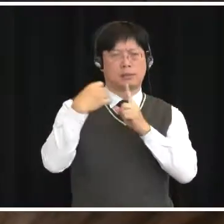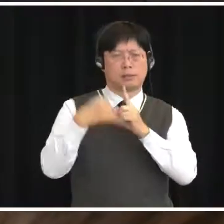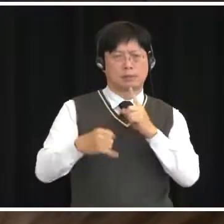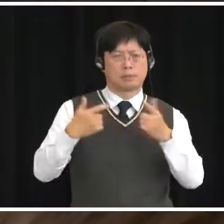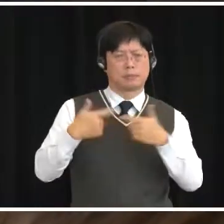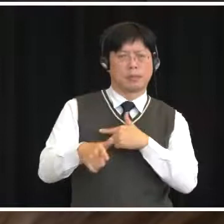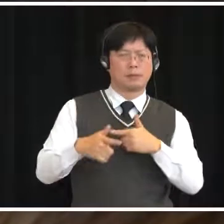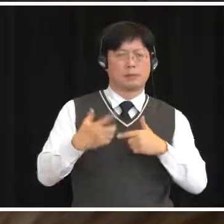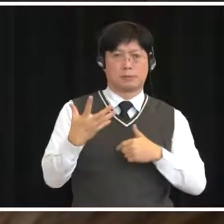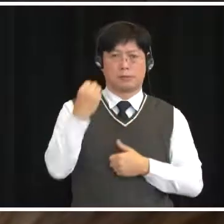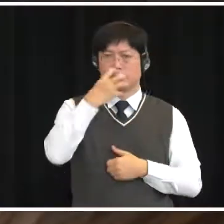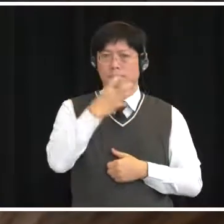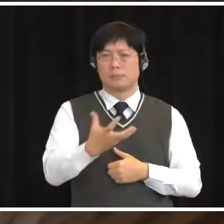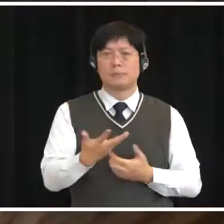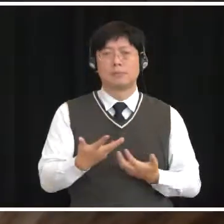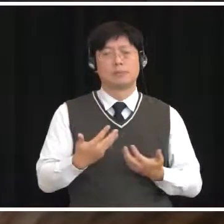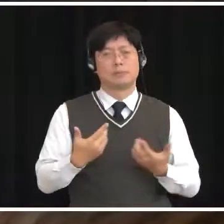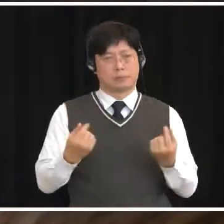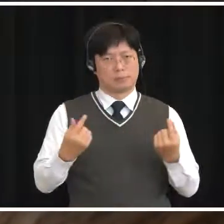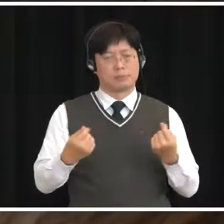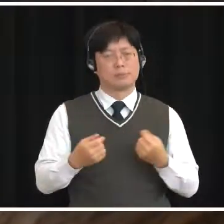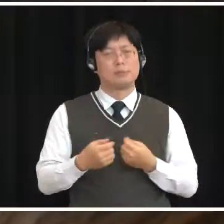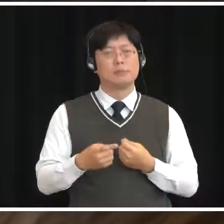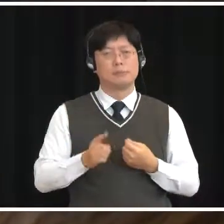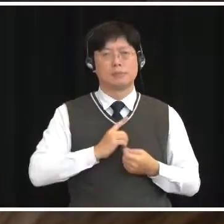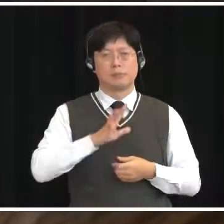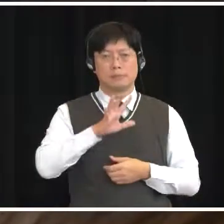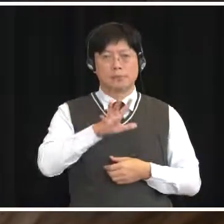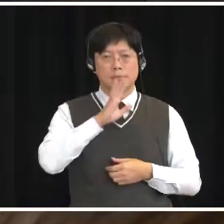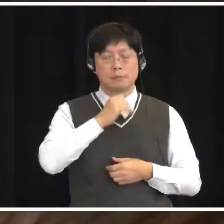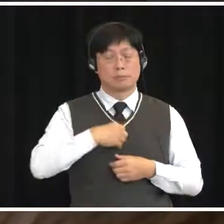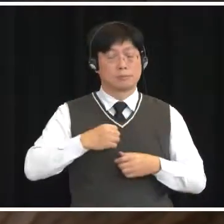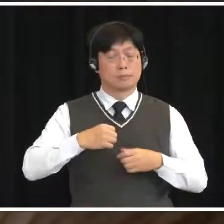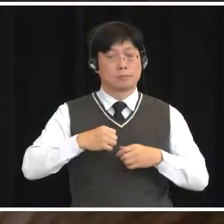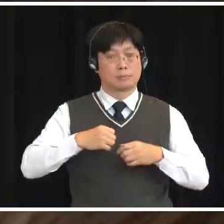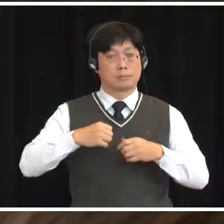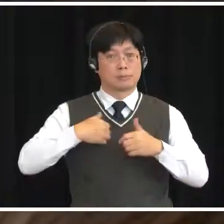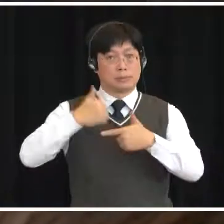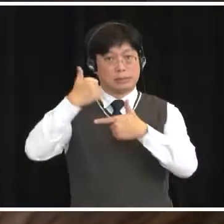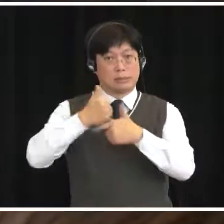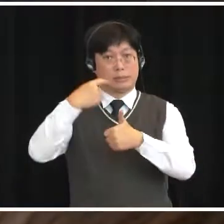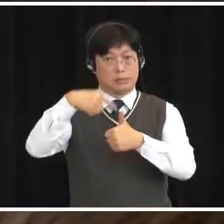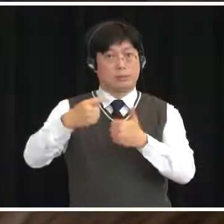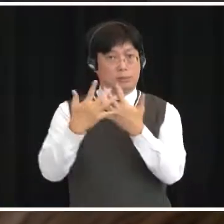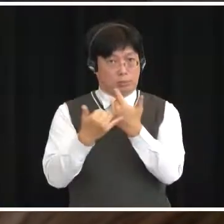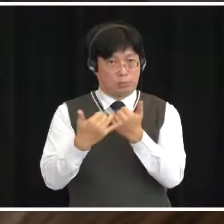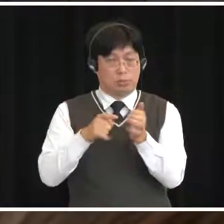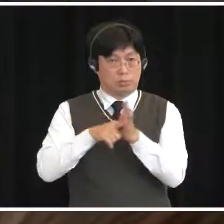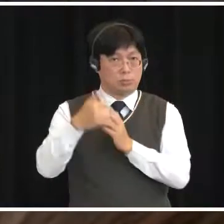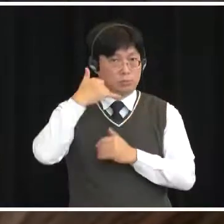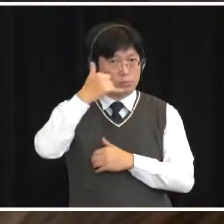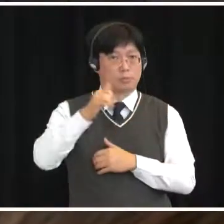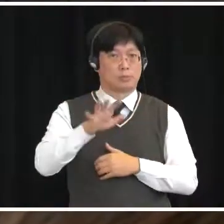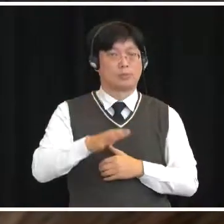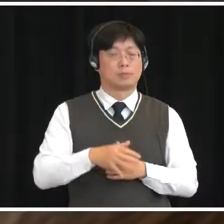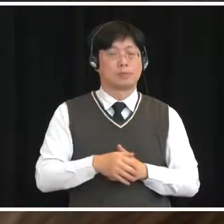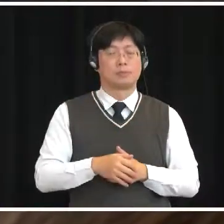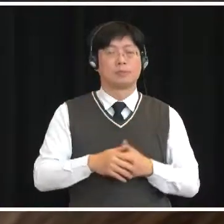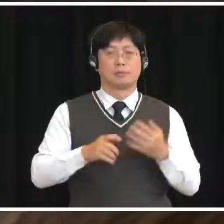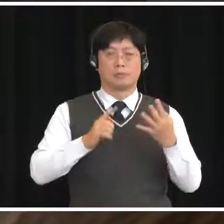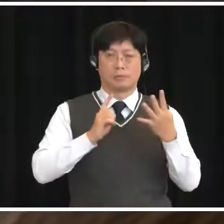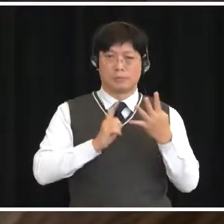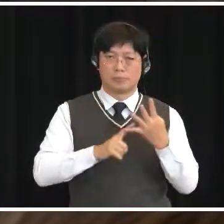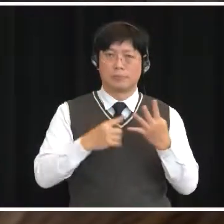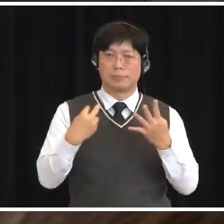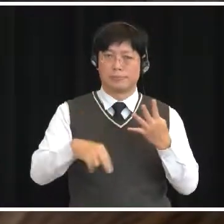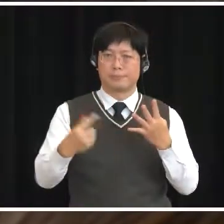have a cooperation, a contract with their schools, they go to the factories and work there, but they don't think they are treated properly,